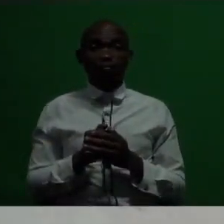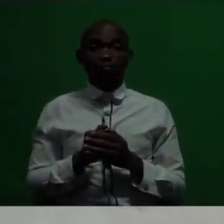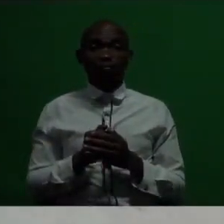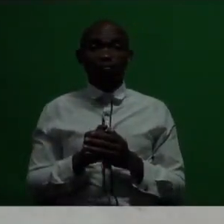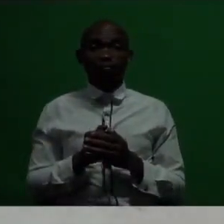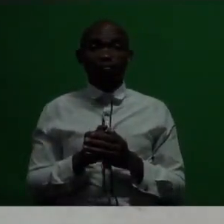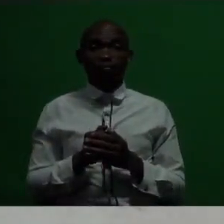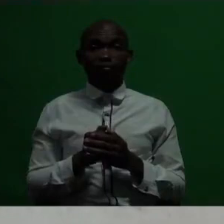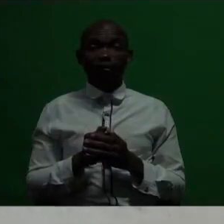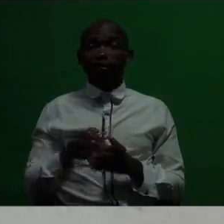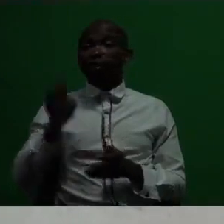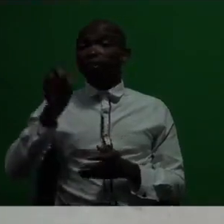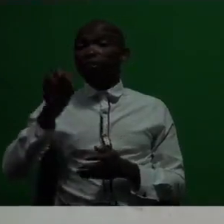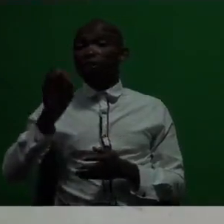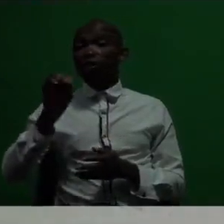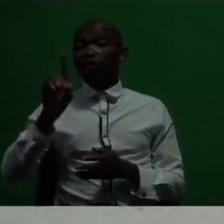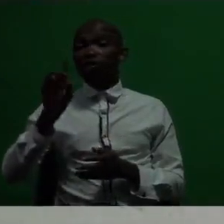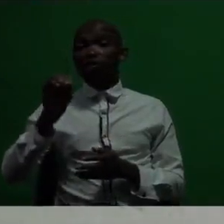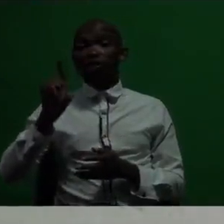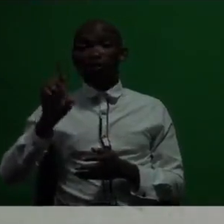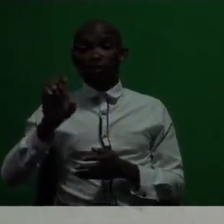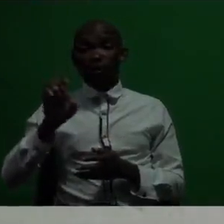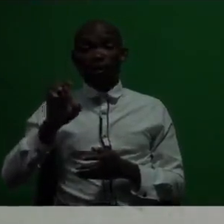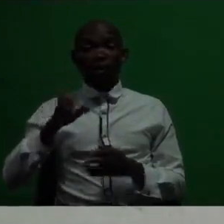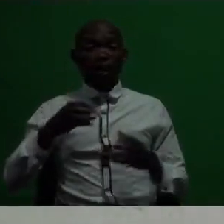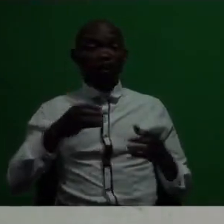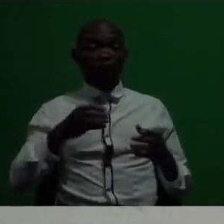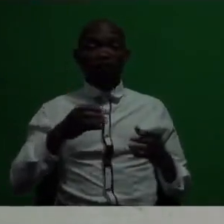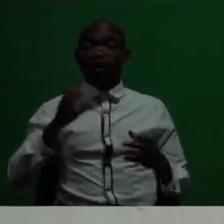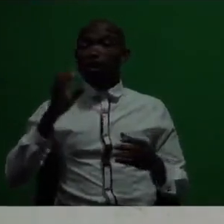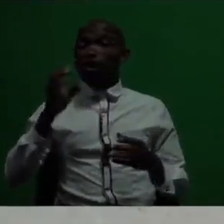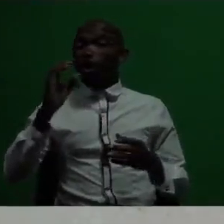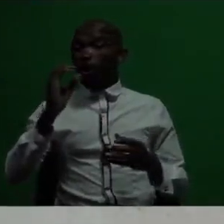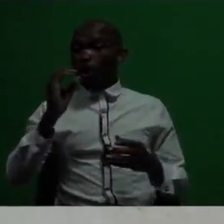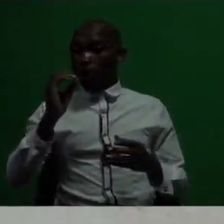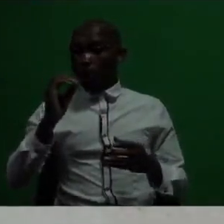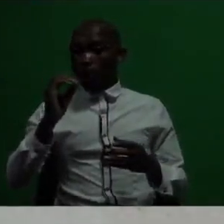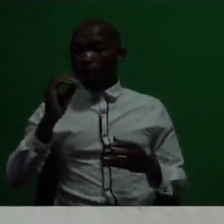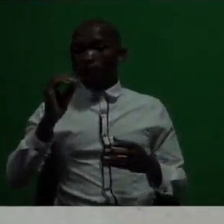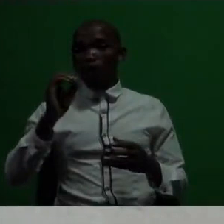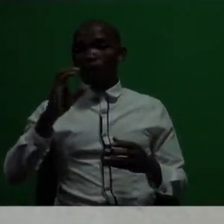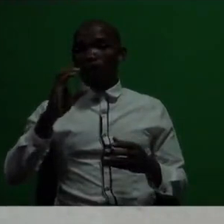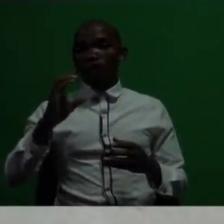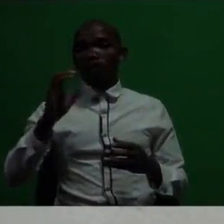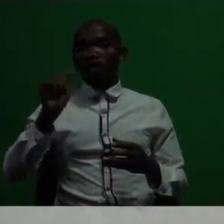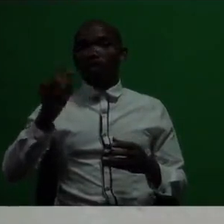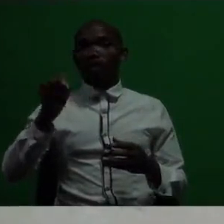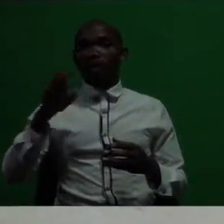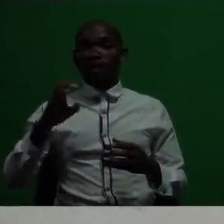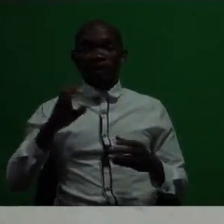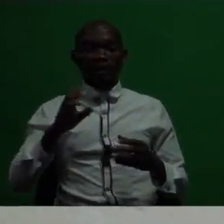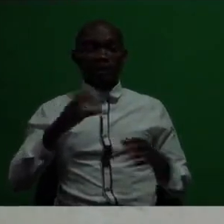models of organic compounds. So I want you to observe how